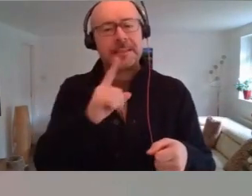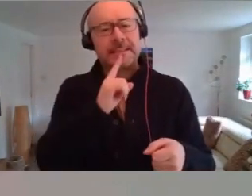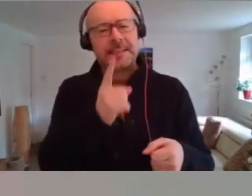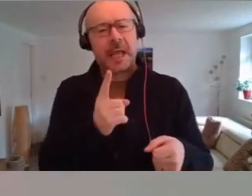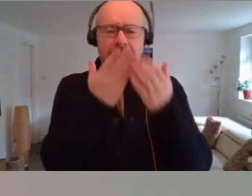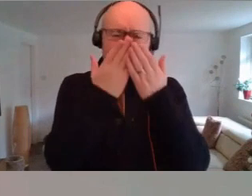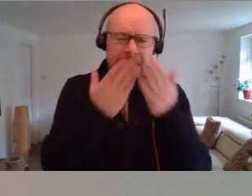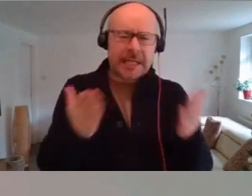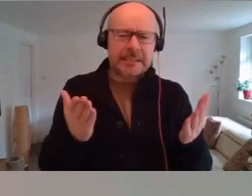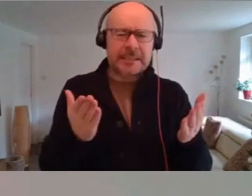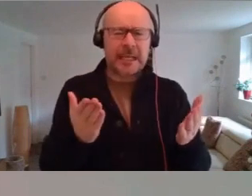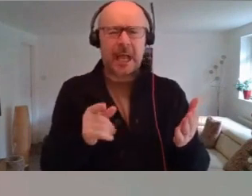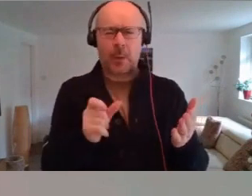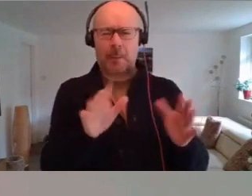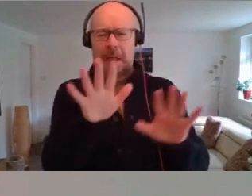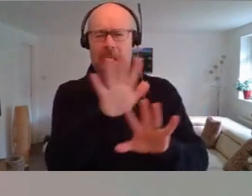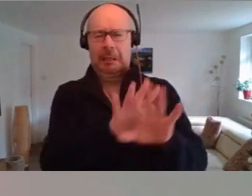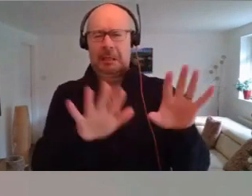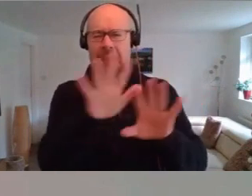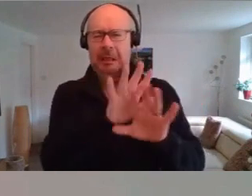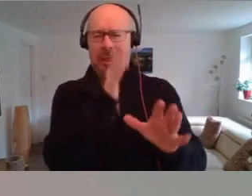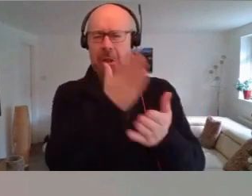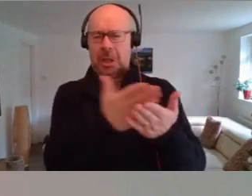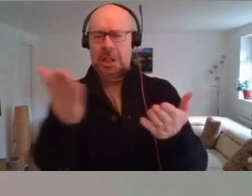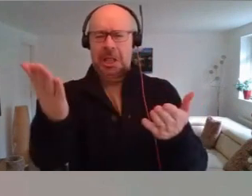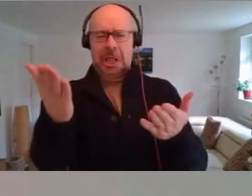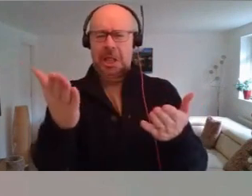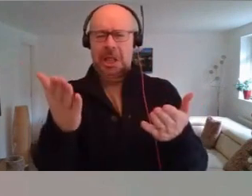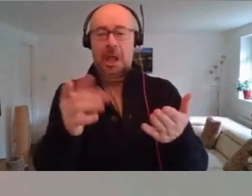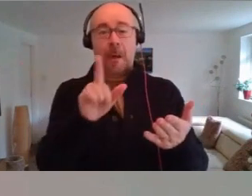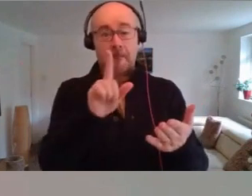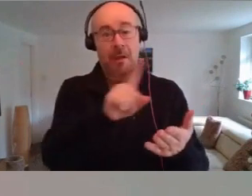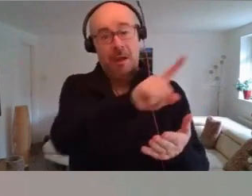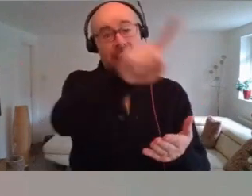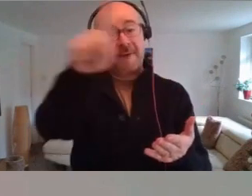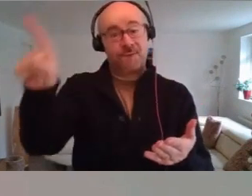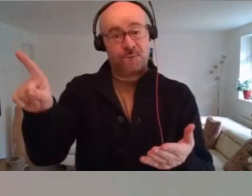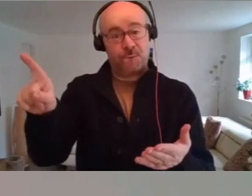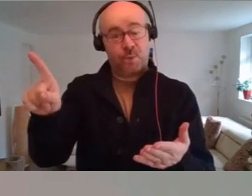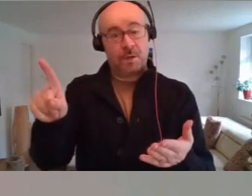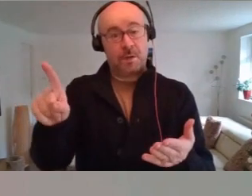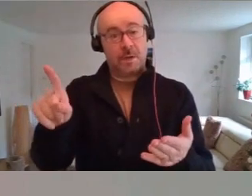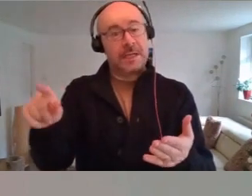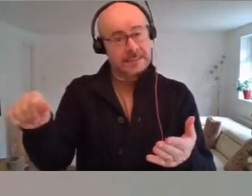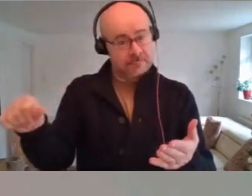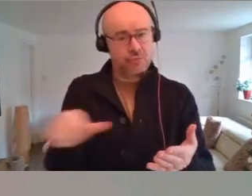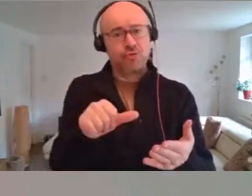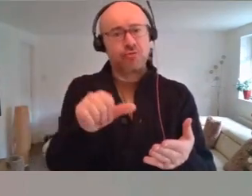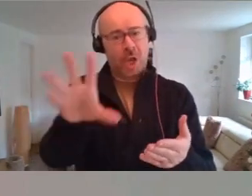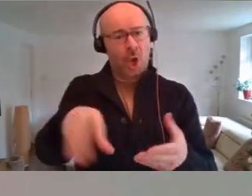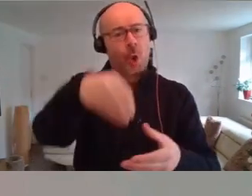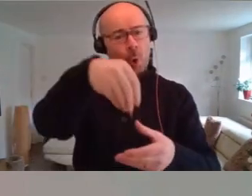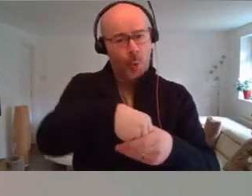ambiguous idea, but everyone supported the inclusion of dignity explicitly in the new